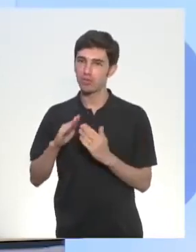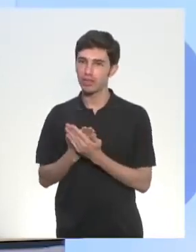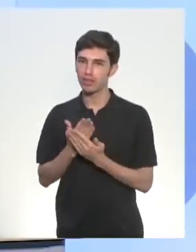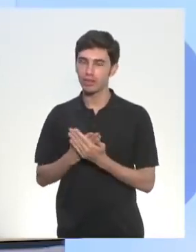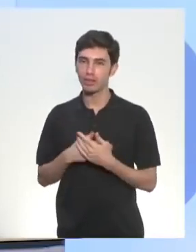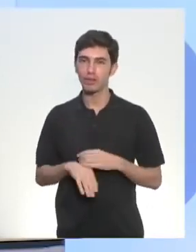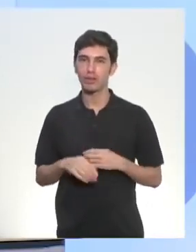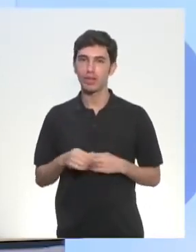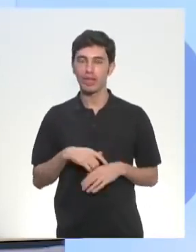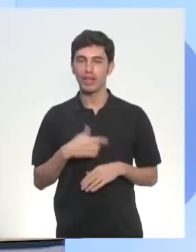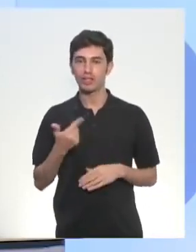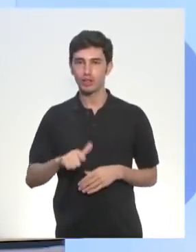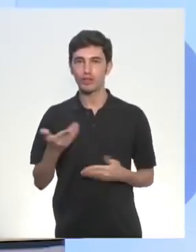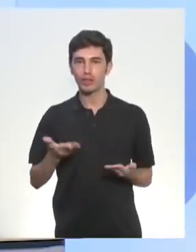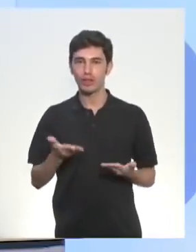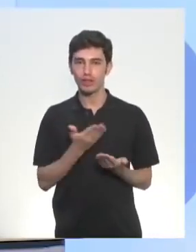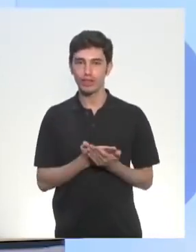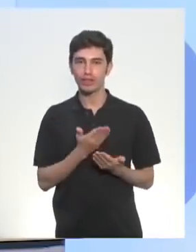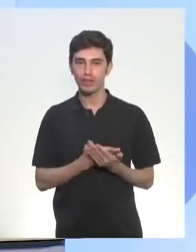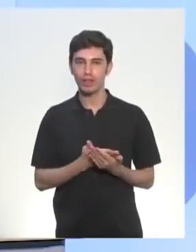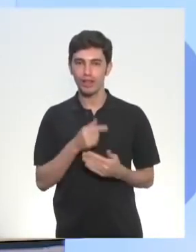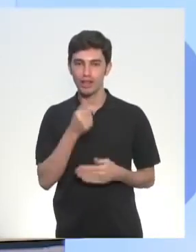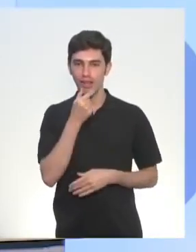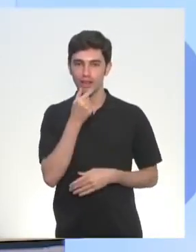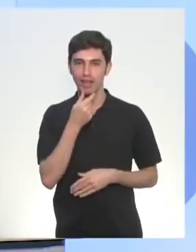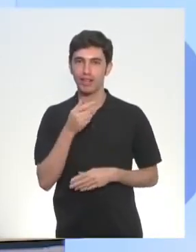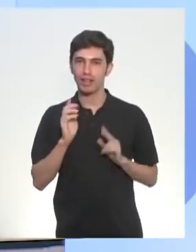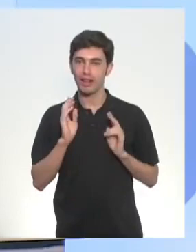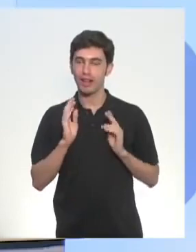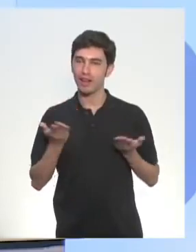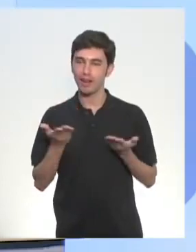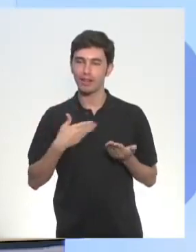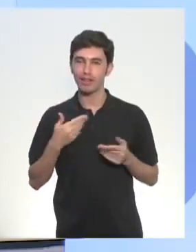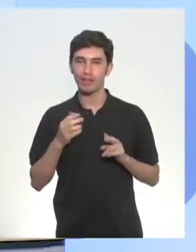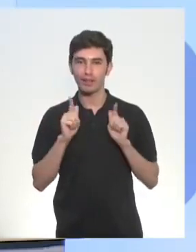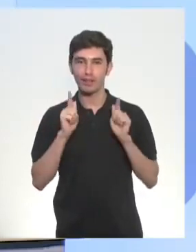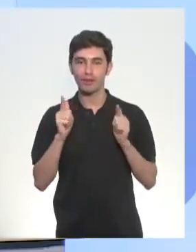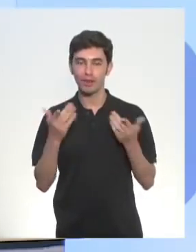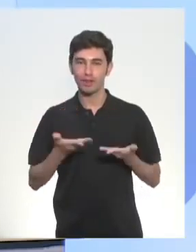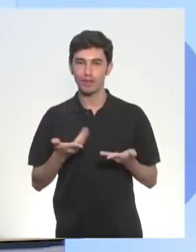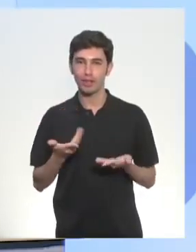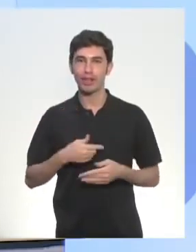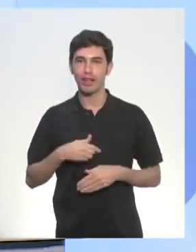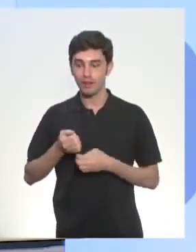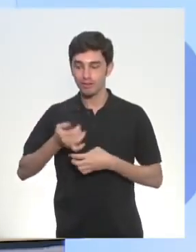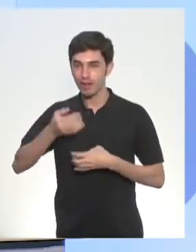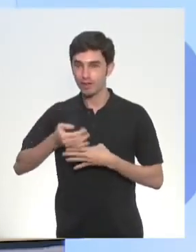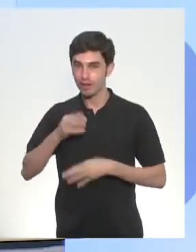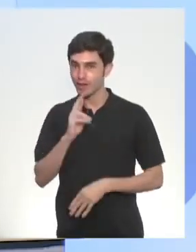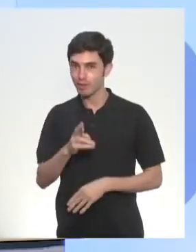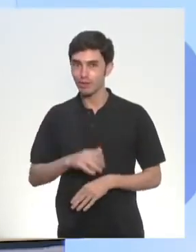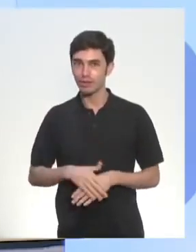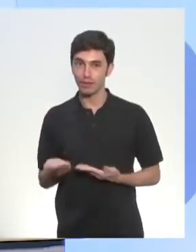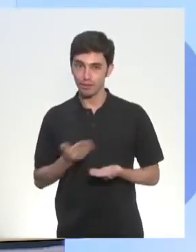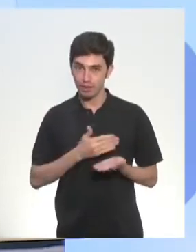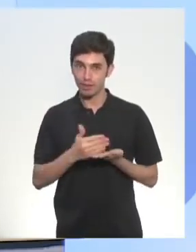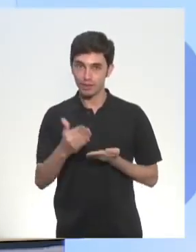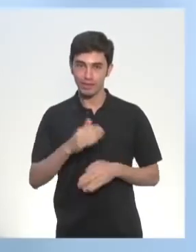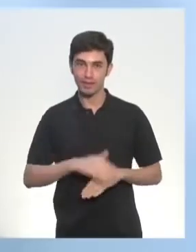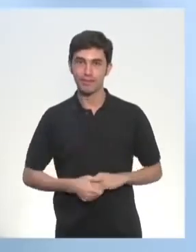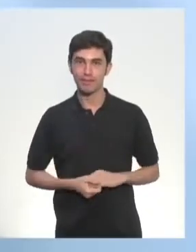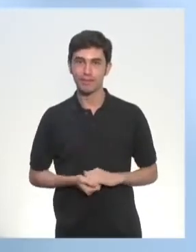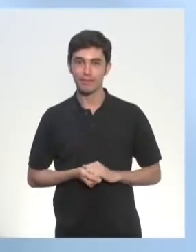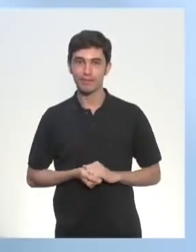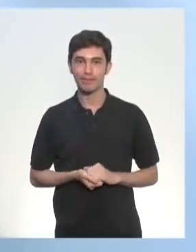to another English class. So let's have fun today. Take part in the chat. Okay? Let's get started, Ed.